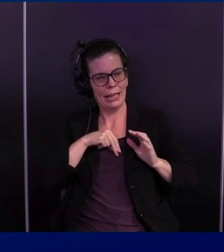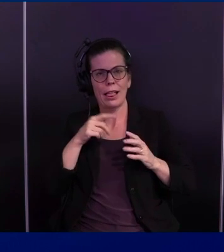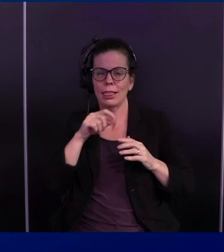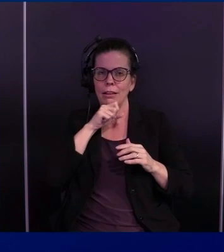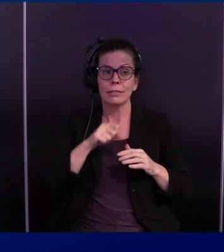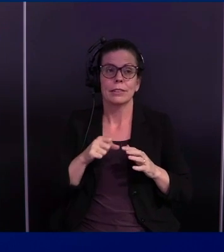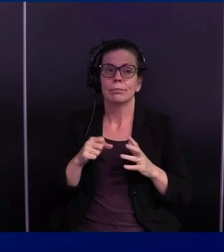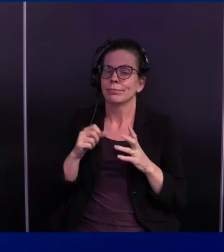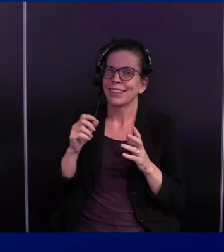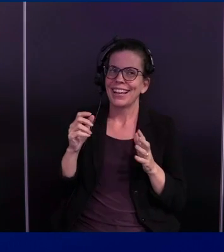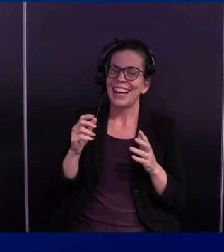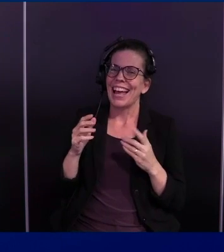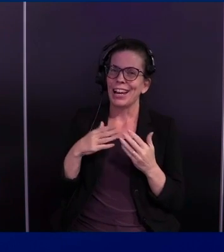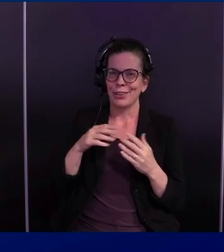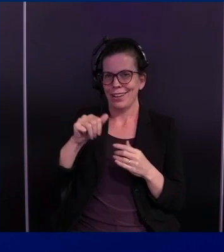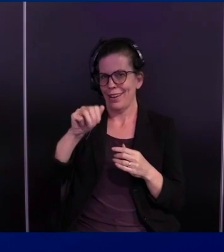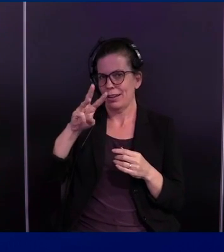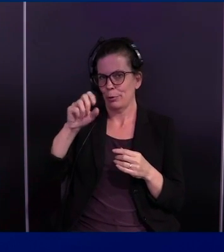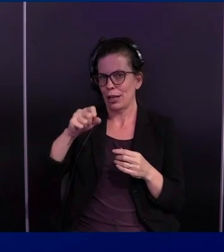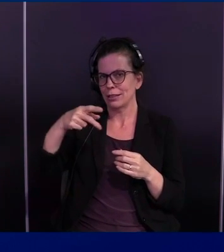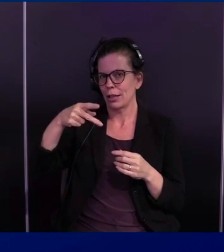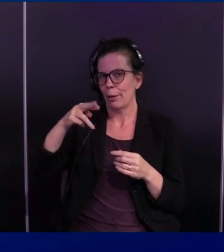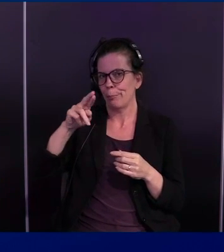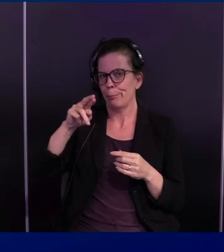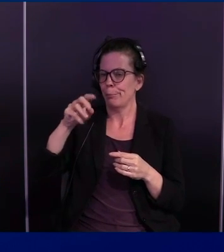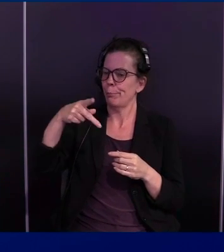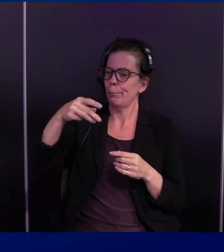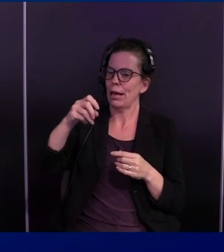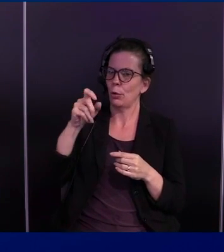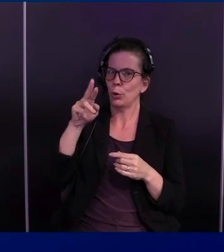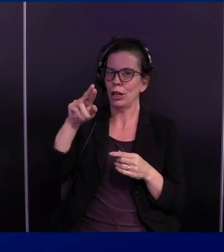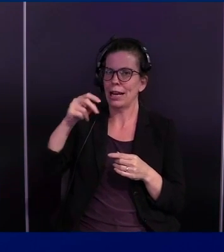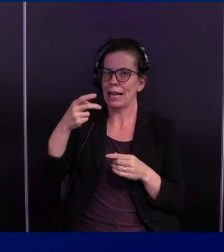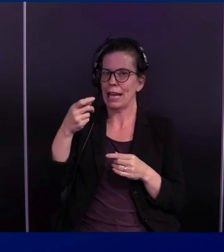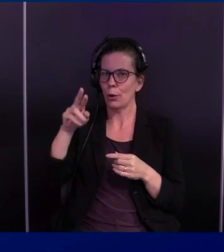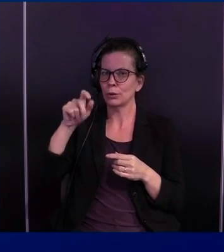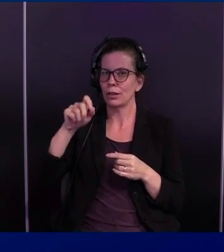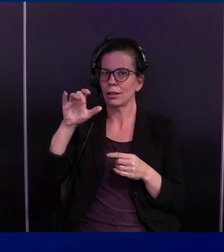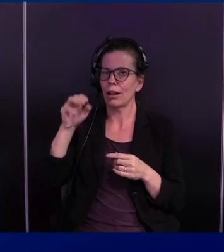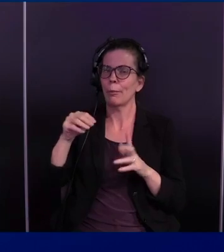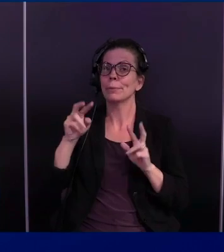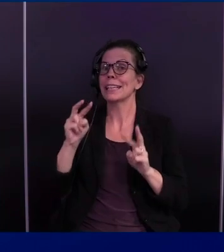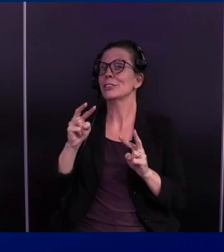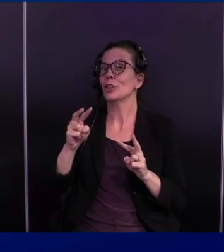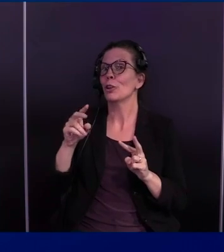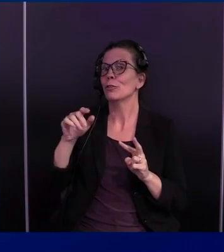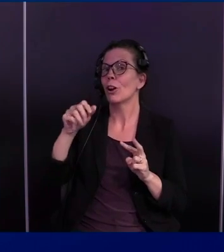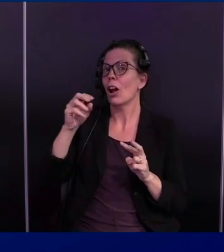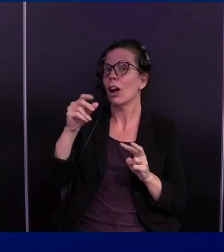Anyway, AWSPowerHour.com. Stay tuned for more on air.